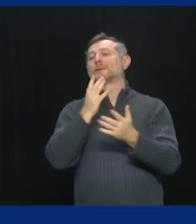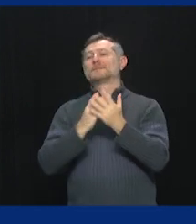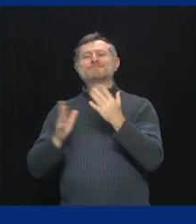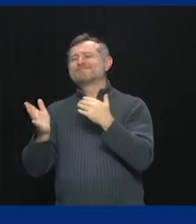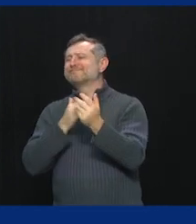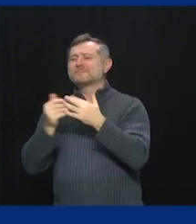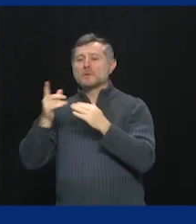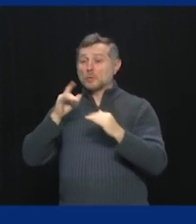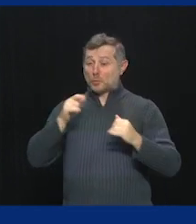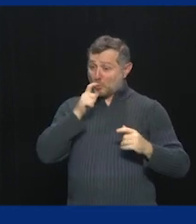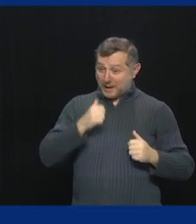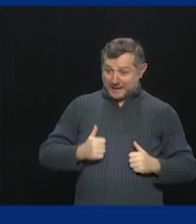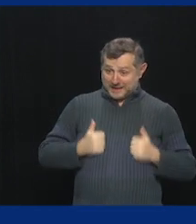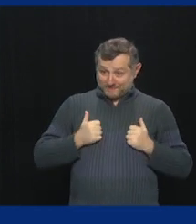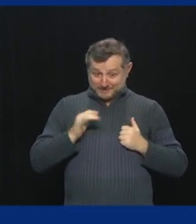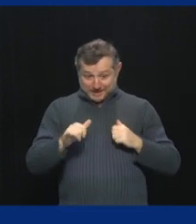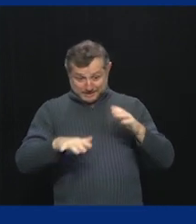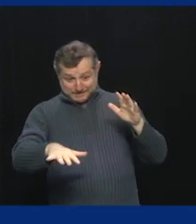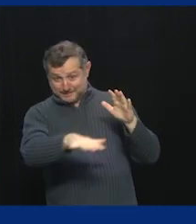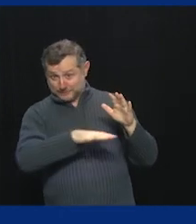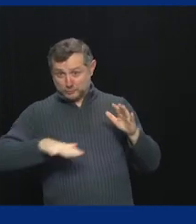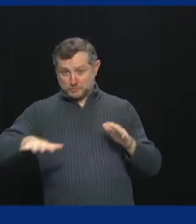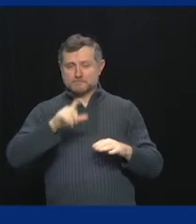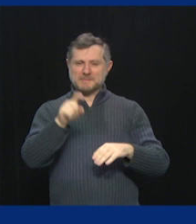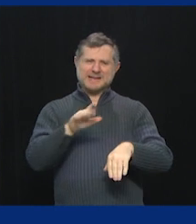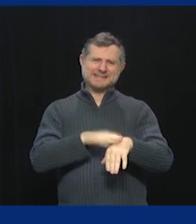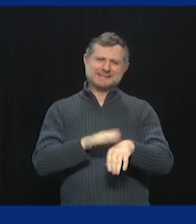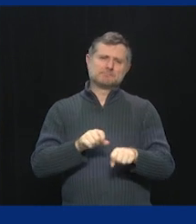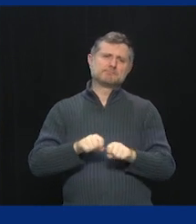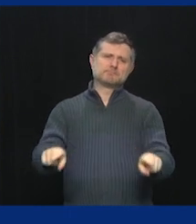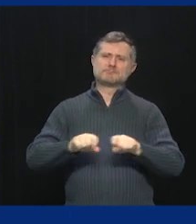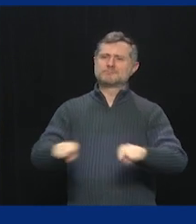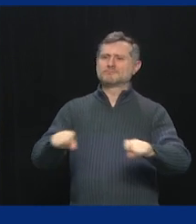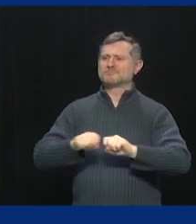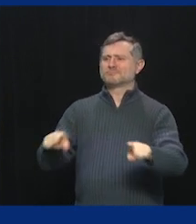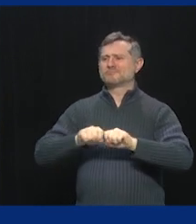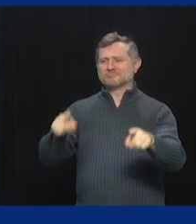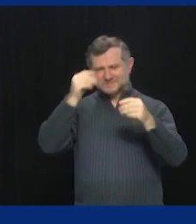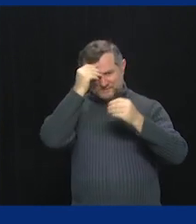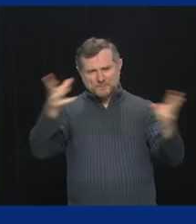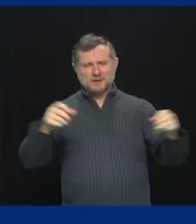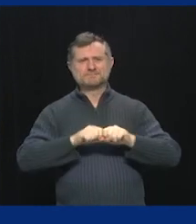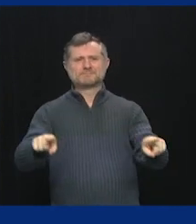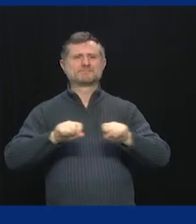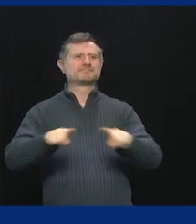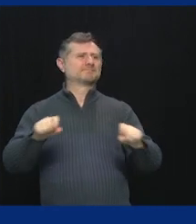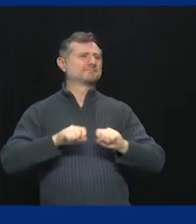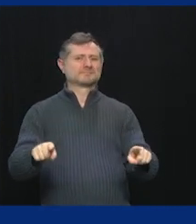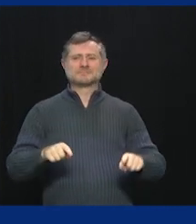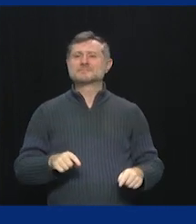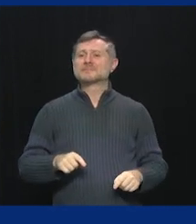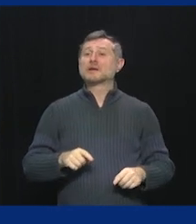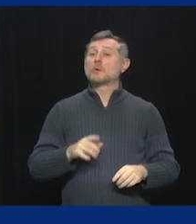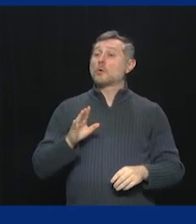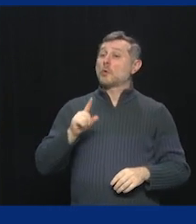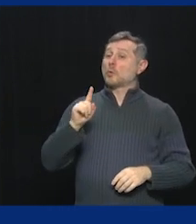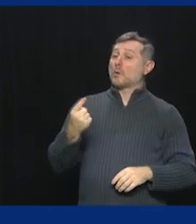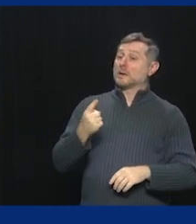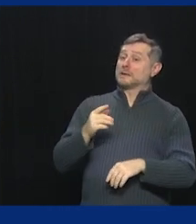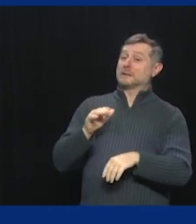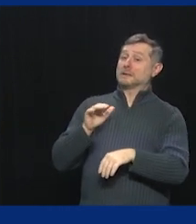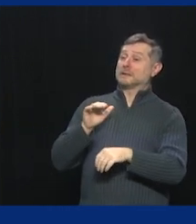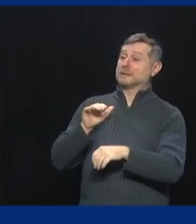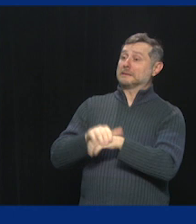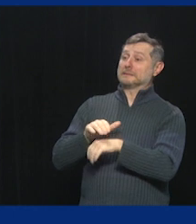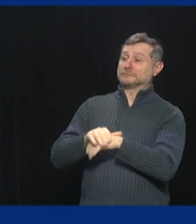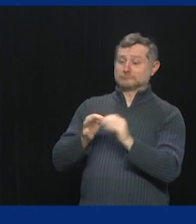beings living in that space. And we need a system that's going to alert them in, not just in English, but in multiple